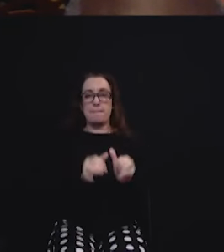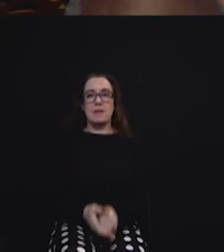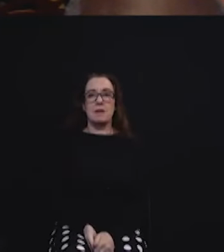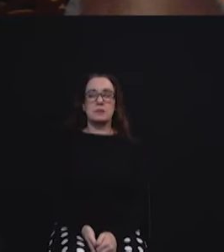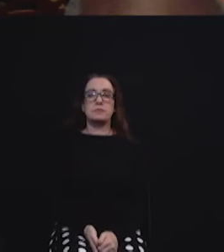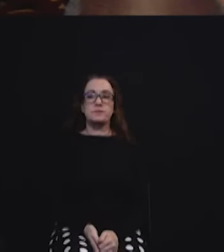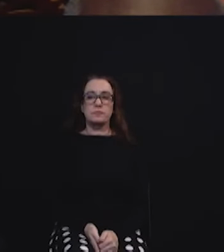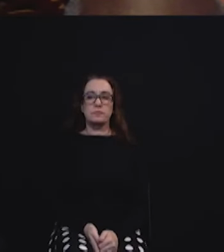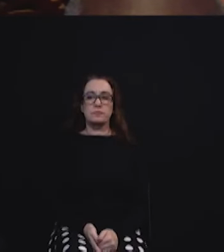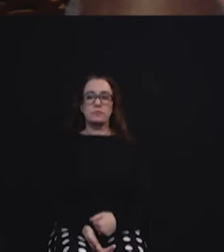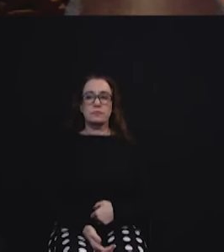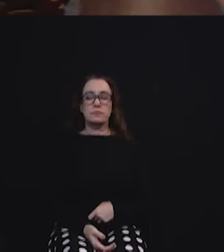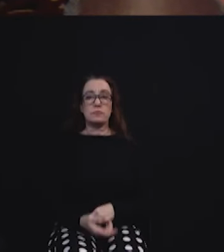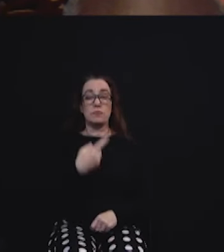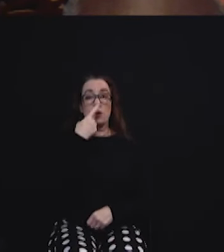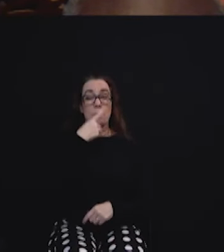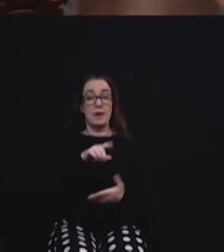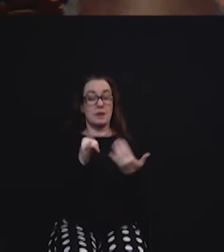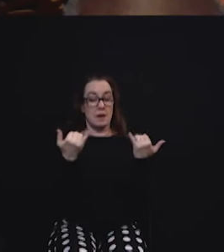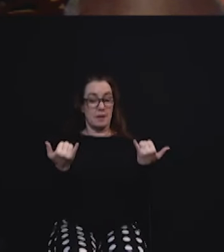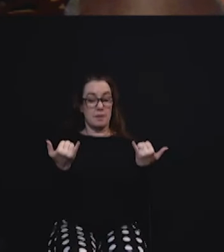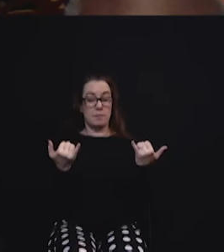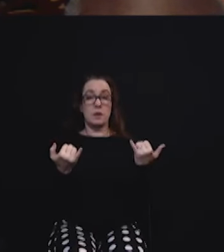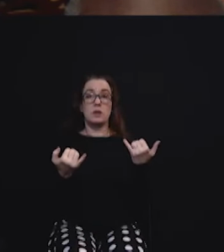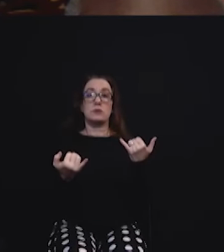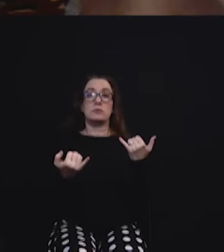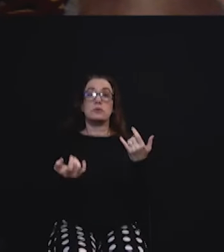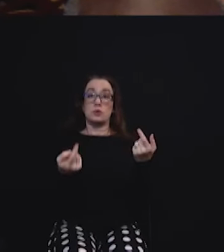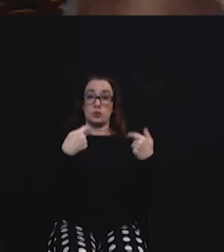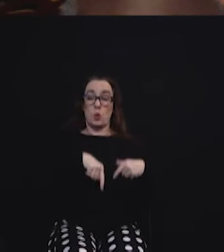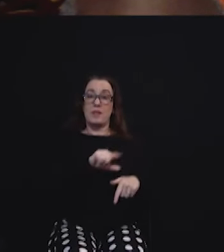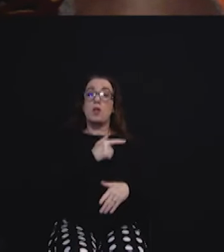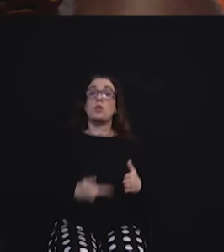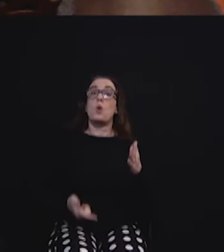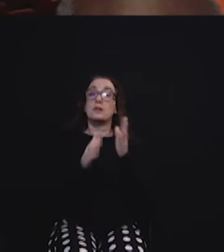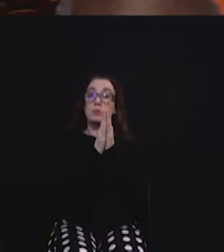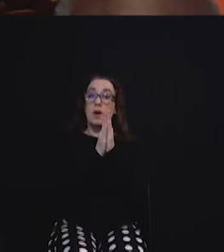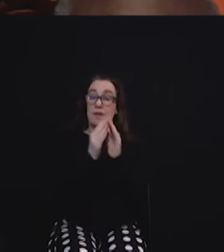And if you would, as before we come forward, join me in the Lord's Prayer.